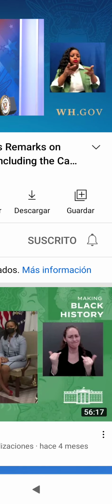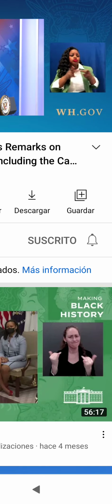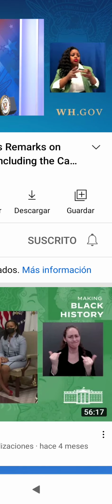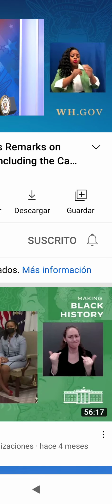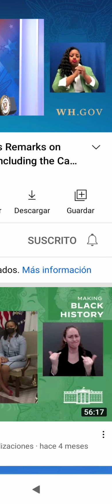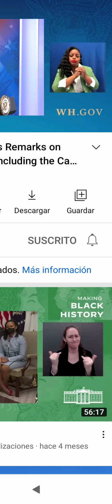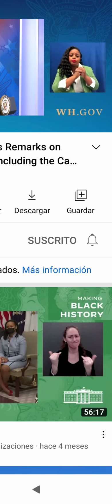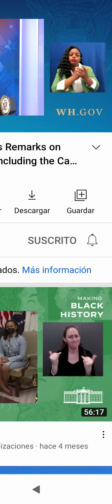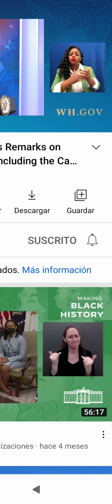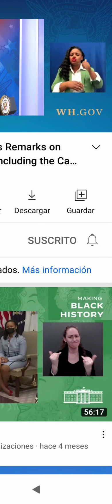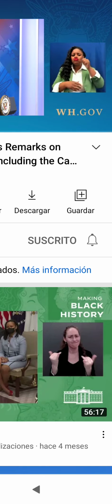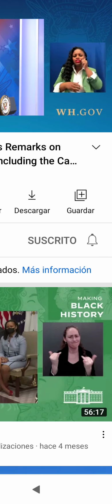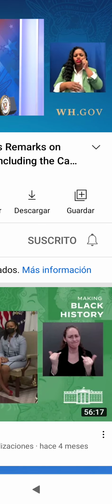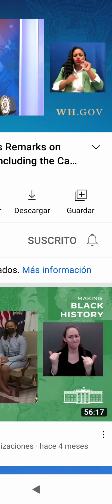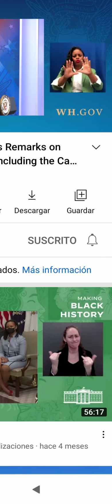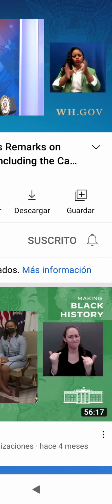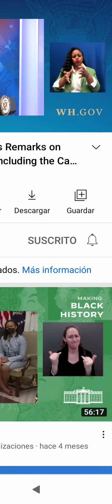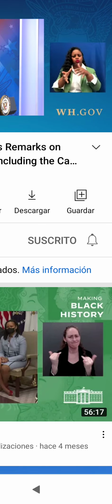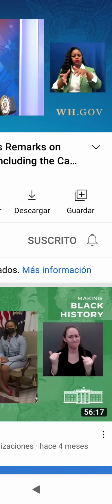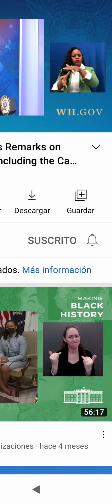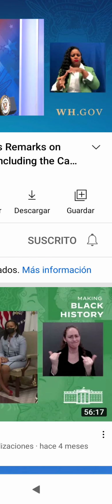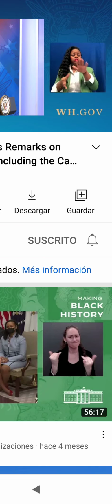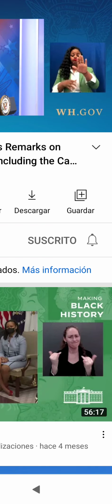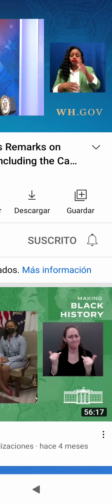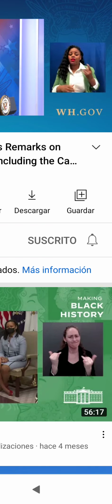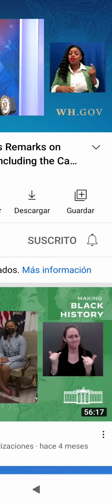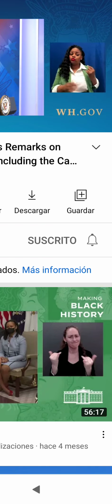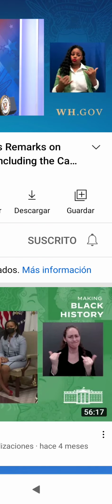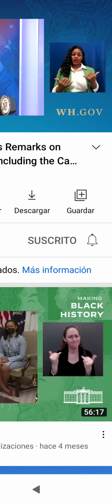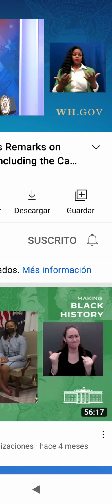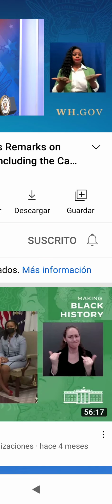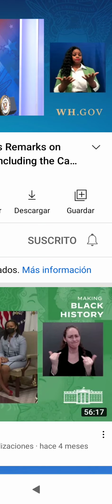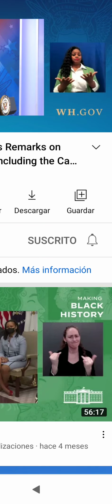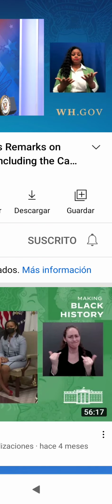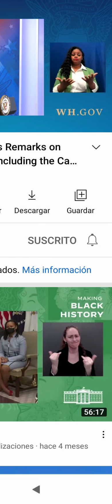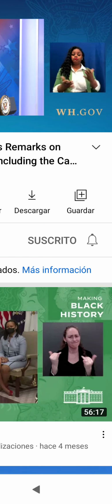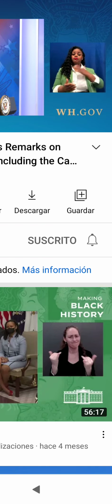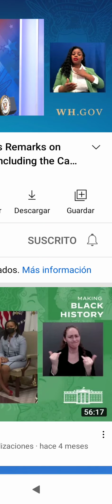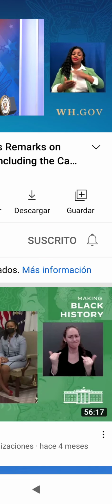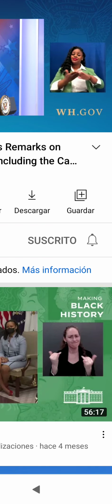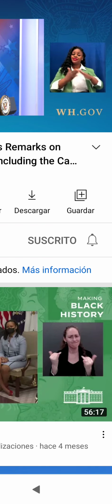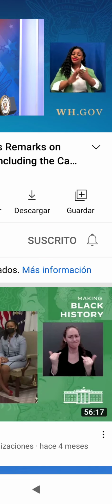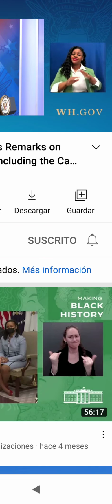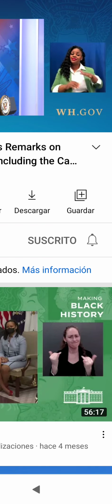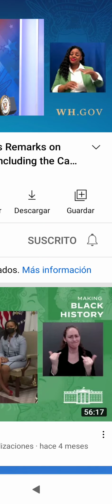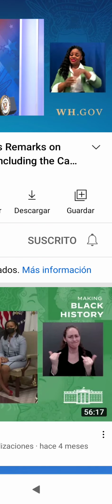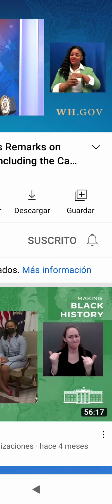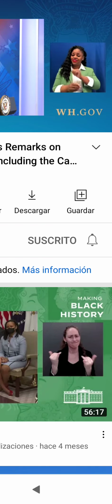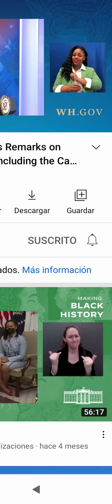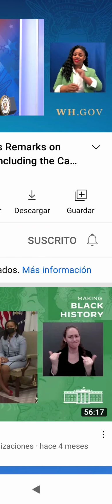group. Exactly 1 year ago today, in my city, the city of Atlanta, violence